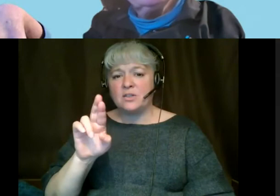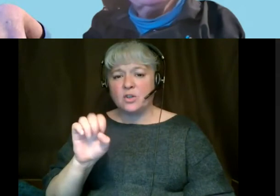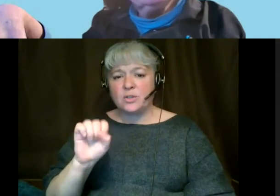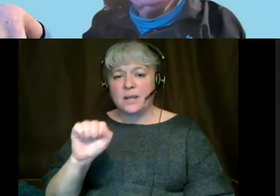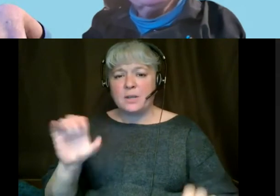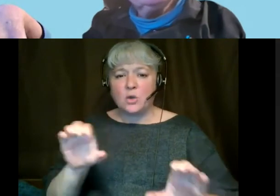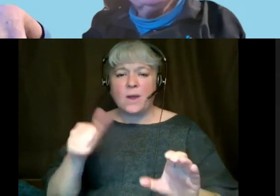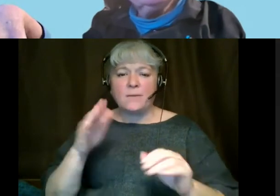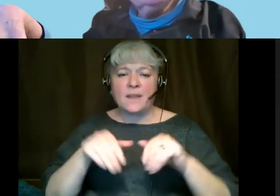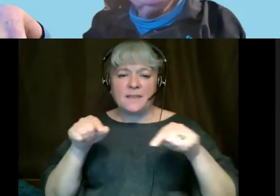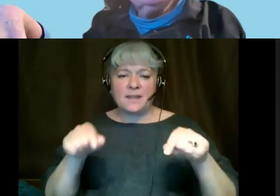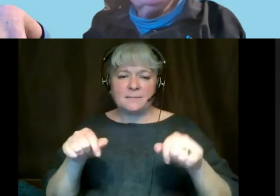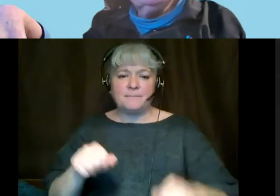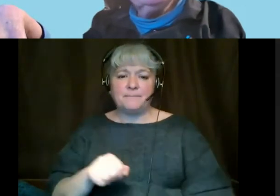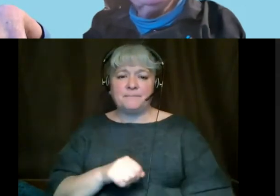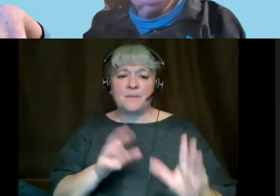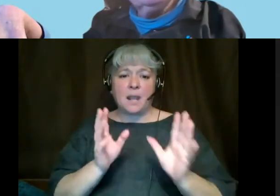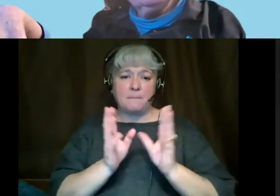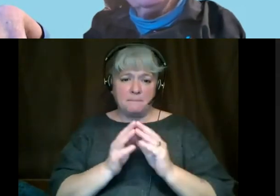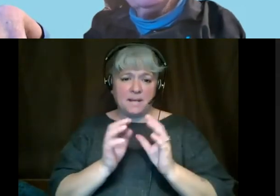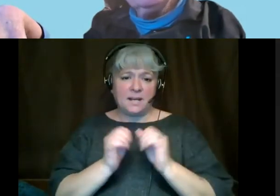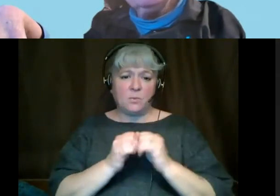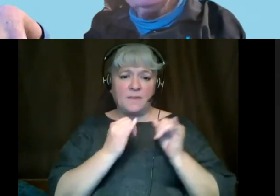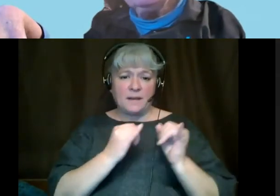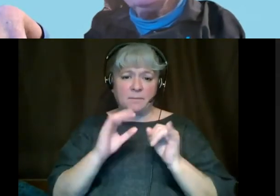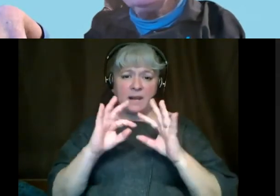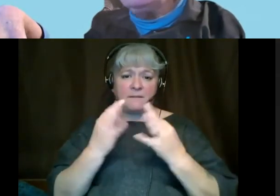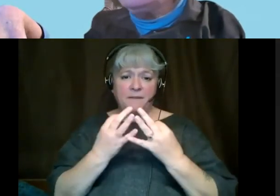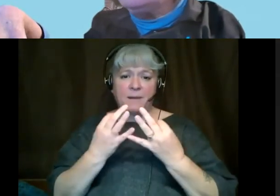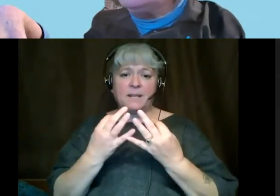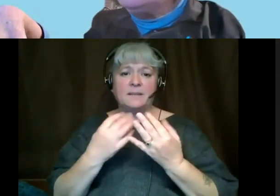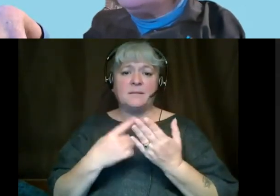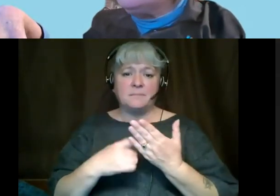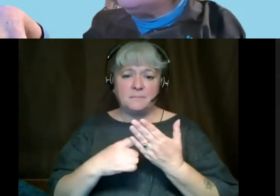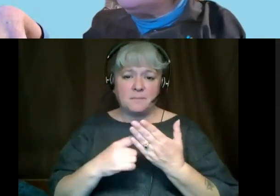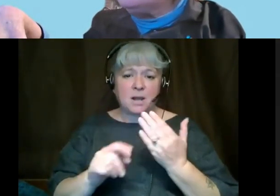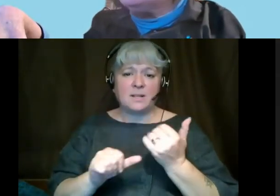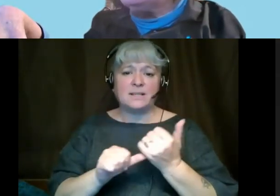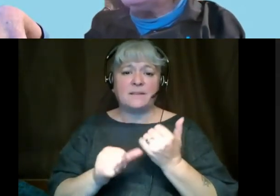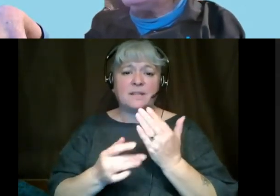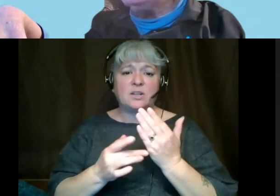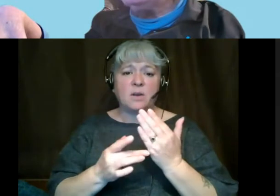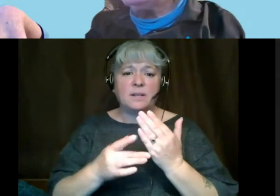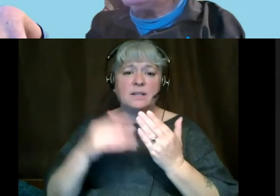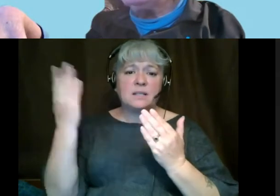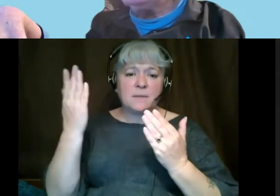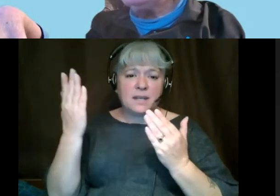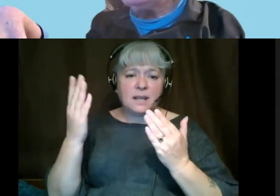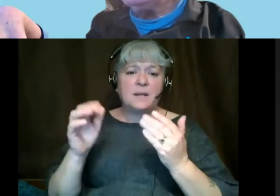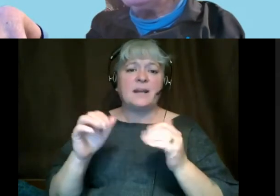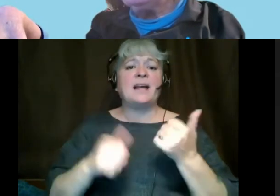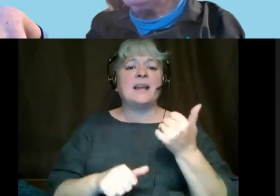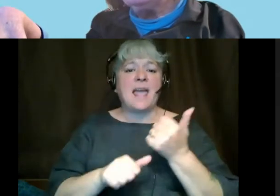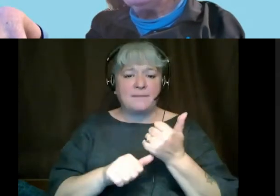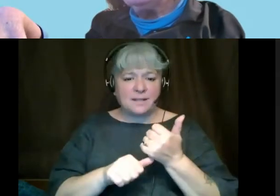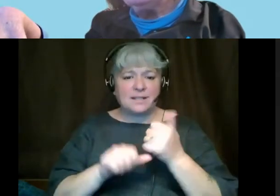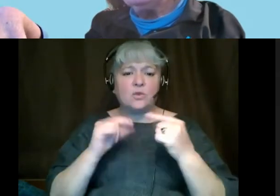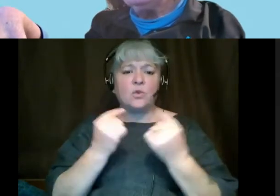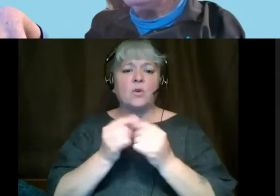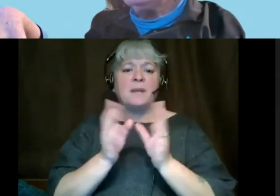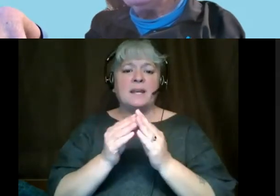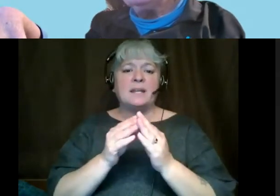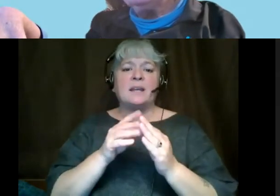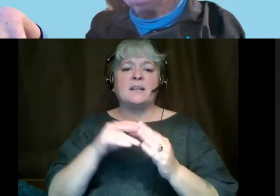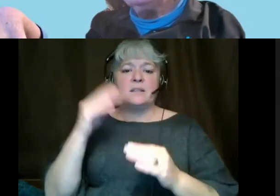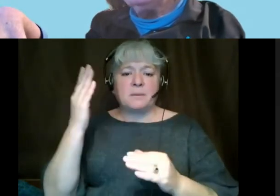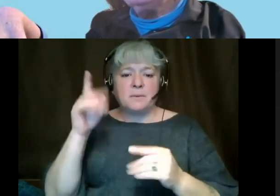Meeting with individuals and families about assistive technology, speaking at advocacy group meetings, speaking at conferences on assistive technology, speaking